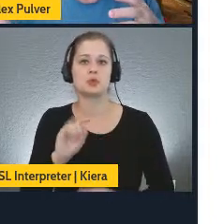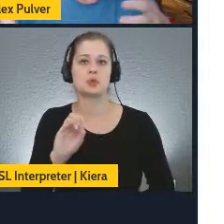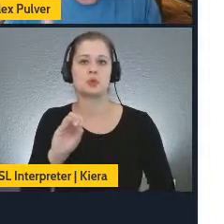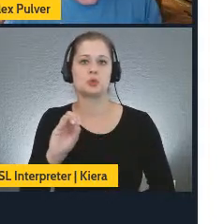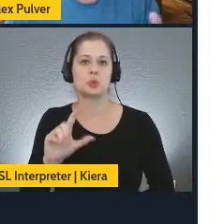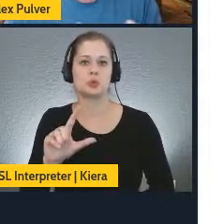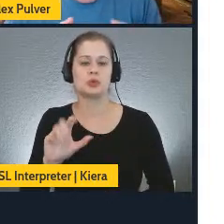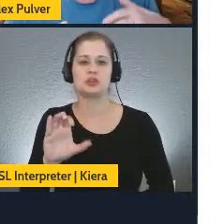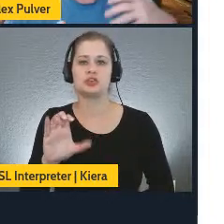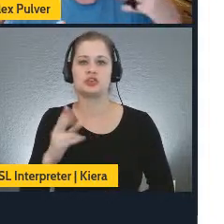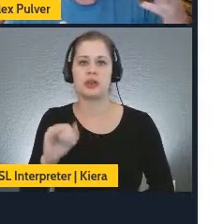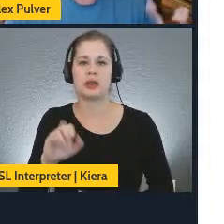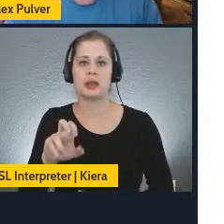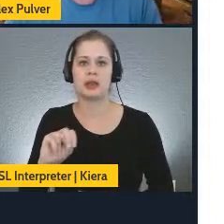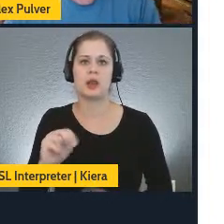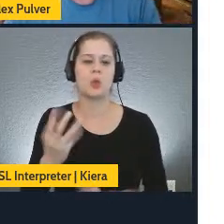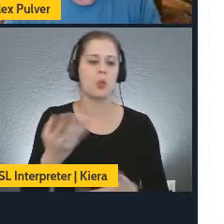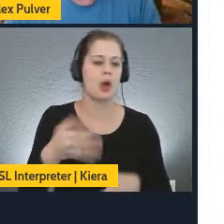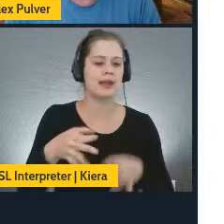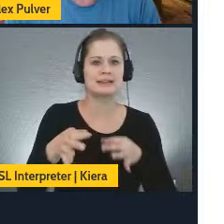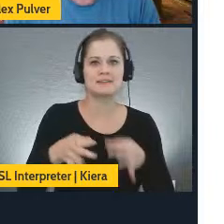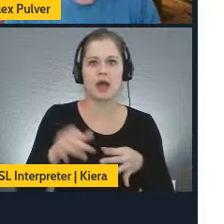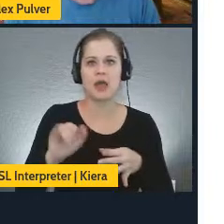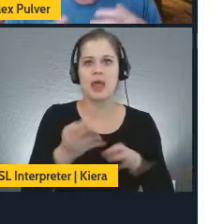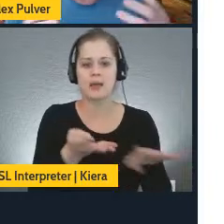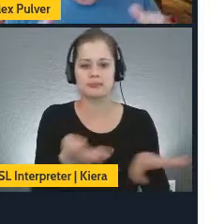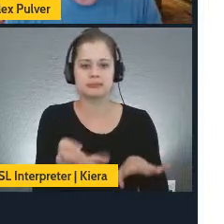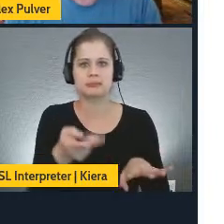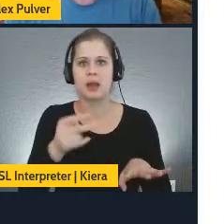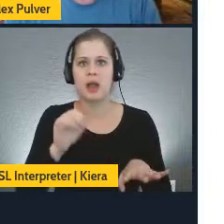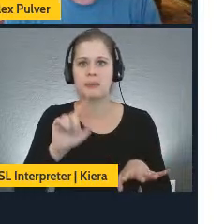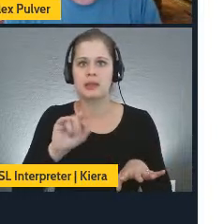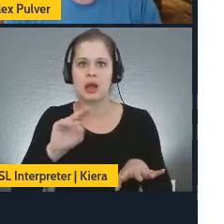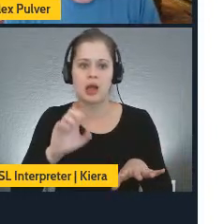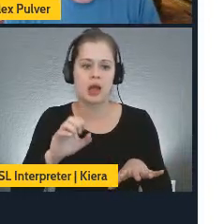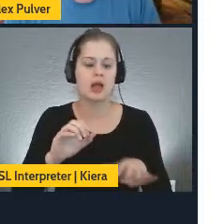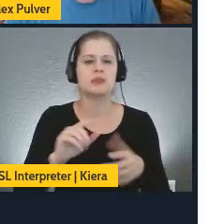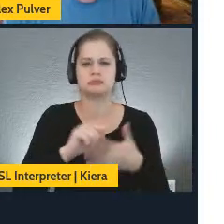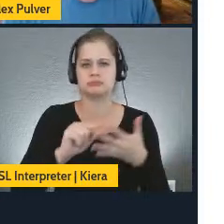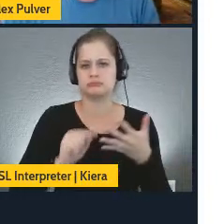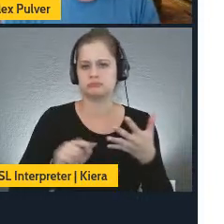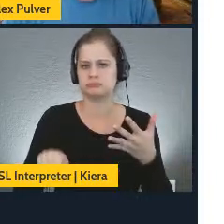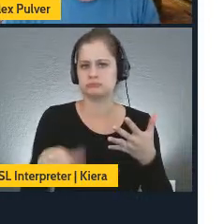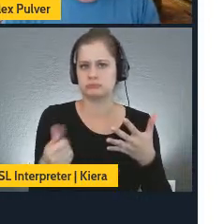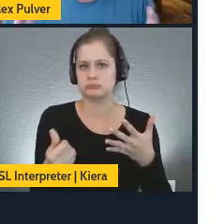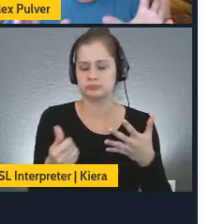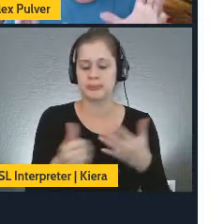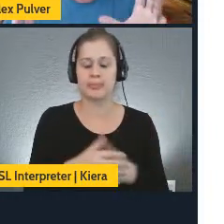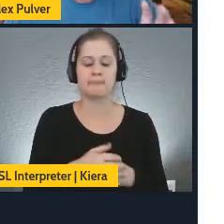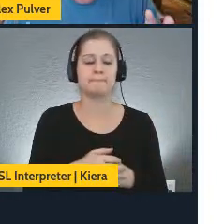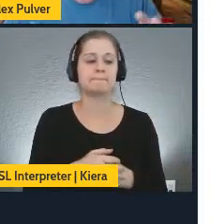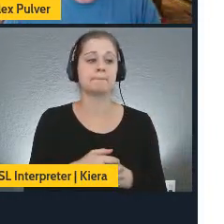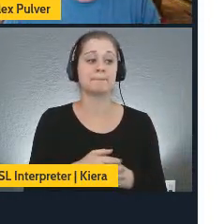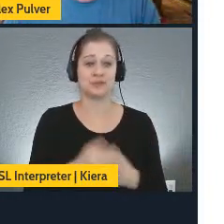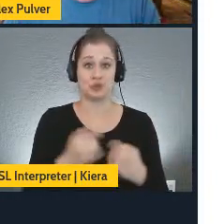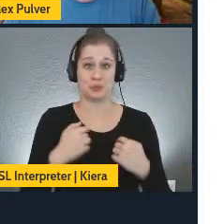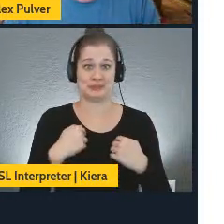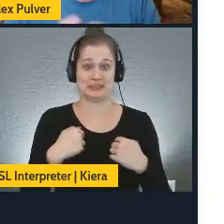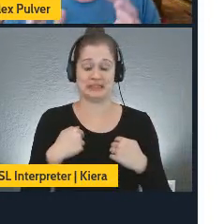that define the pipeline, how I do pull request validation, and potentially other things, right? And to